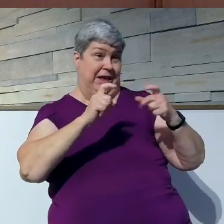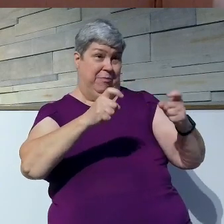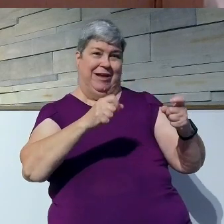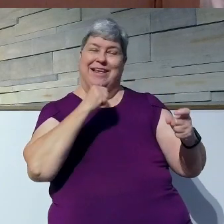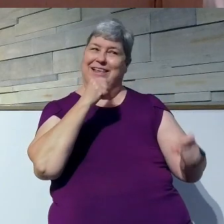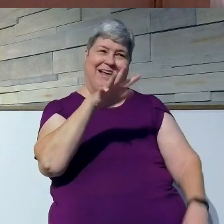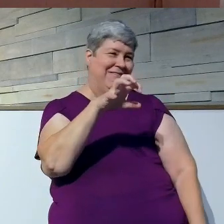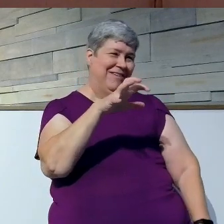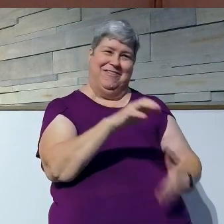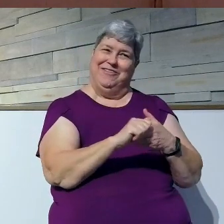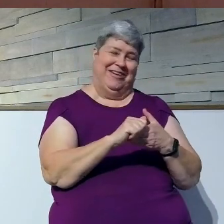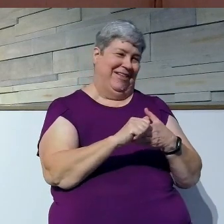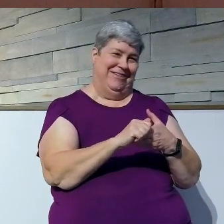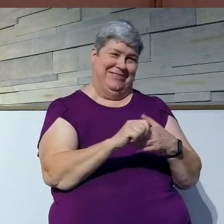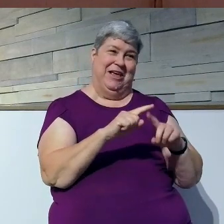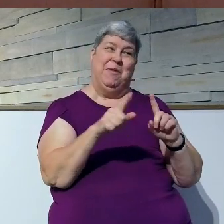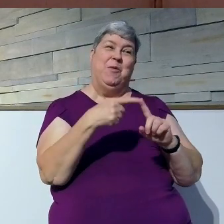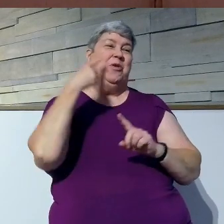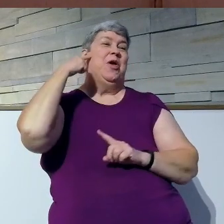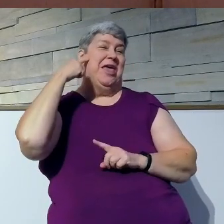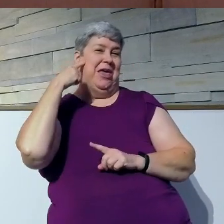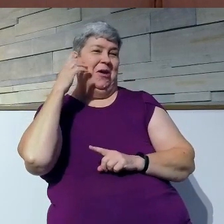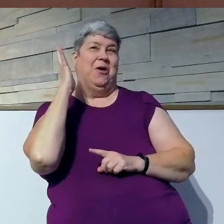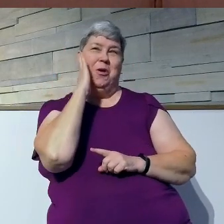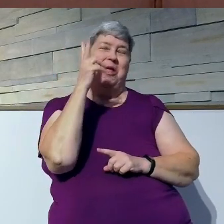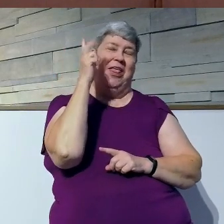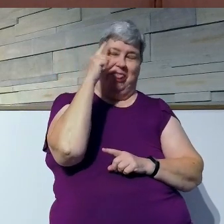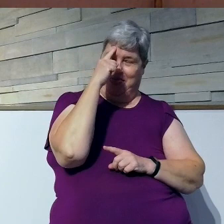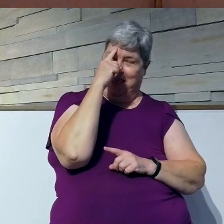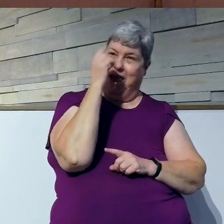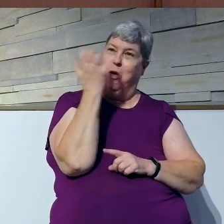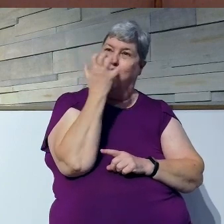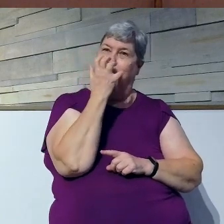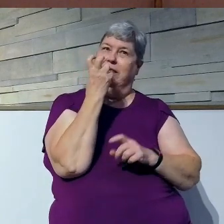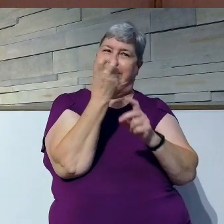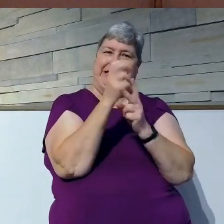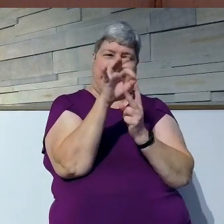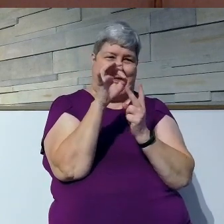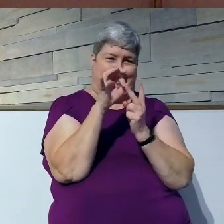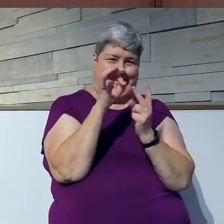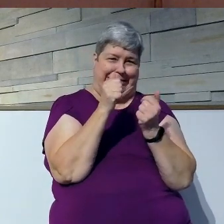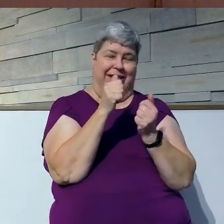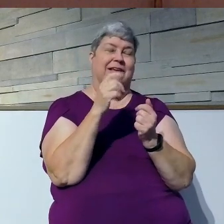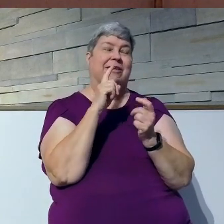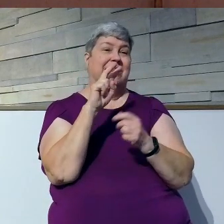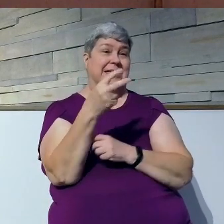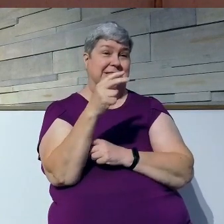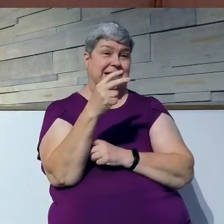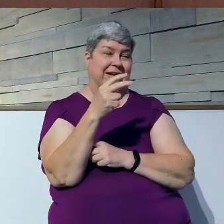is not $500, but when you hear about it, you will think that, man, that would be a tough choice, all right? So let's get